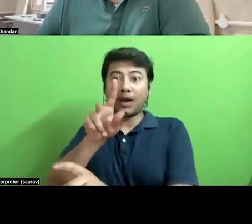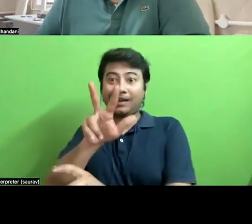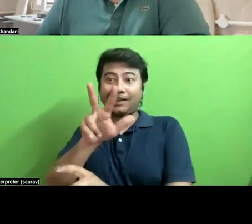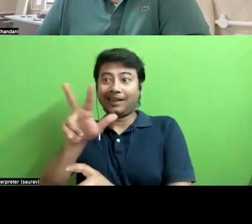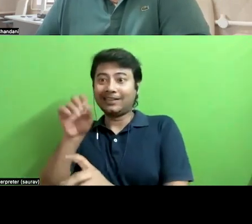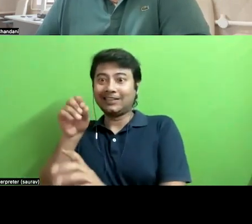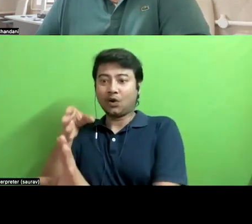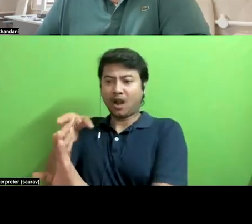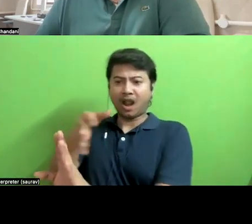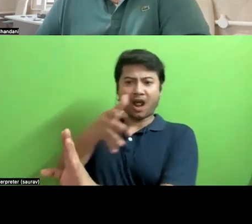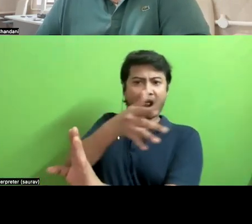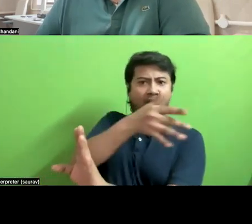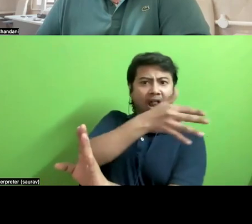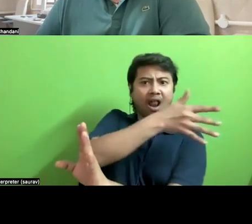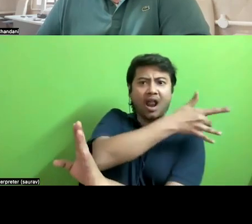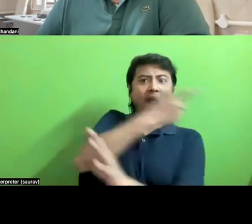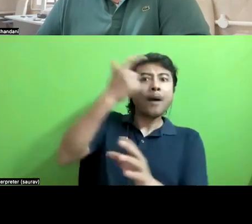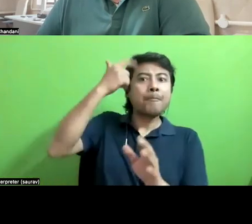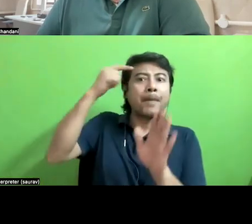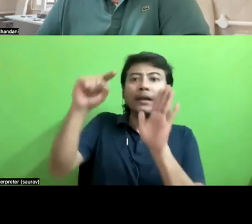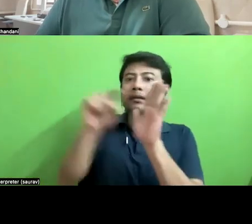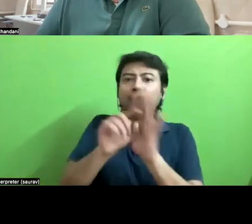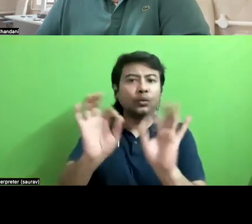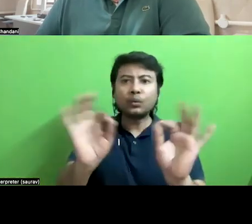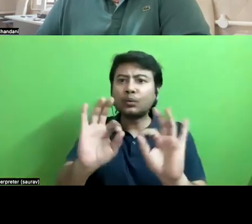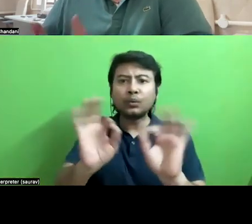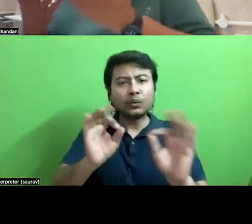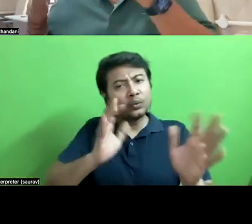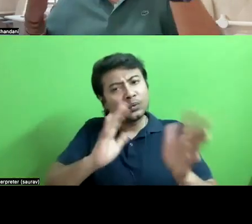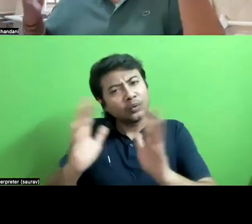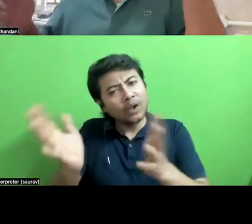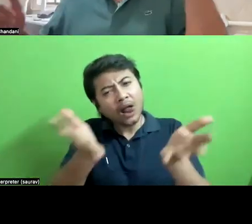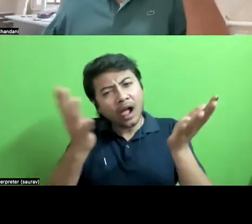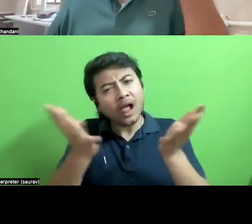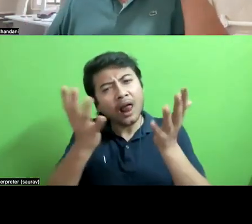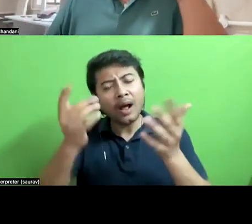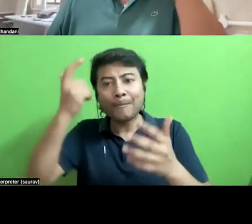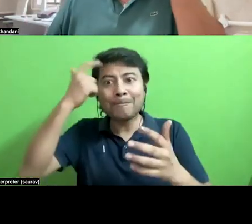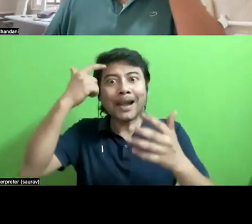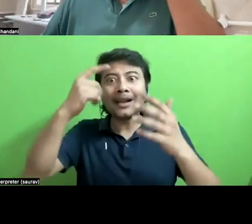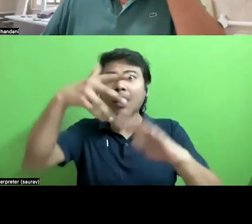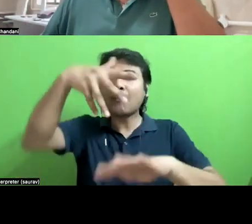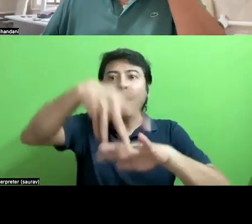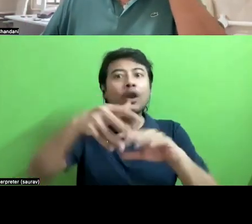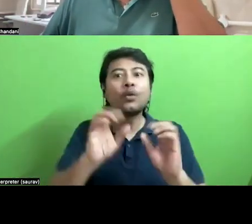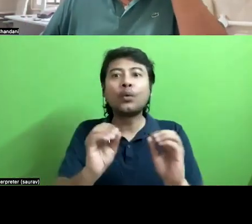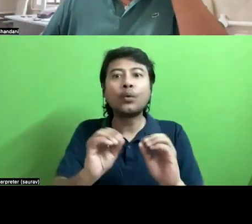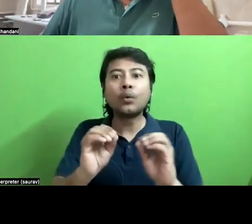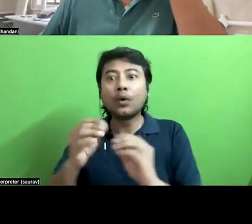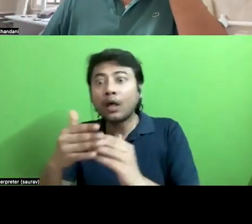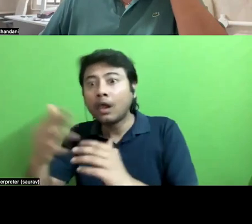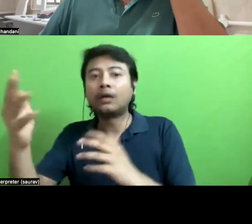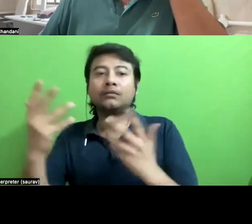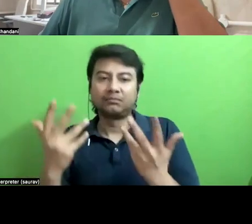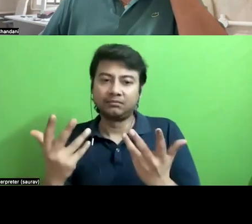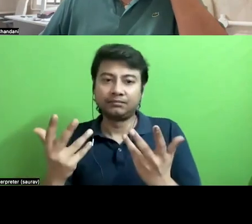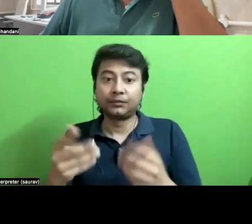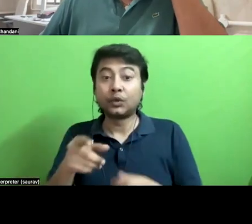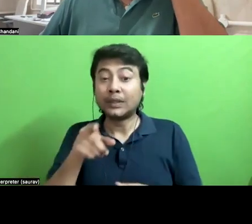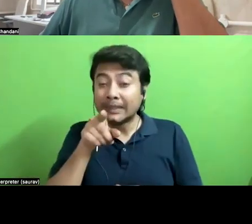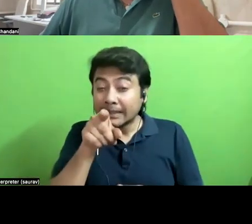till the 1800s, as you're saying. And why this, example is very important is because,